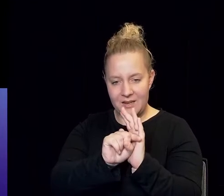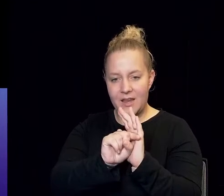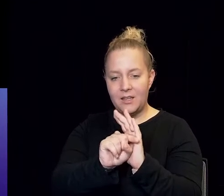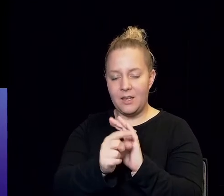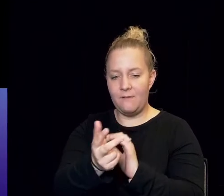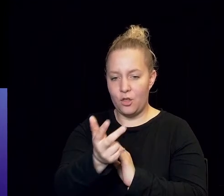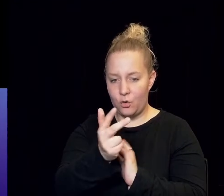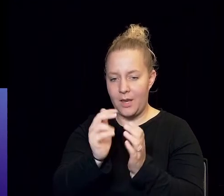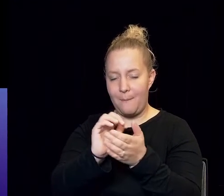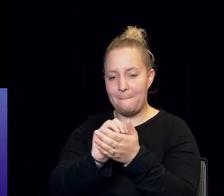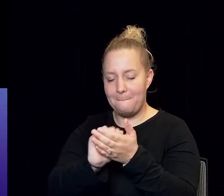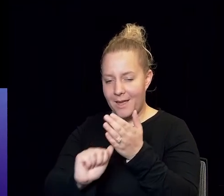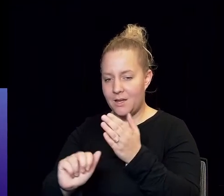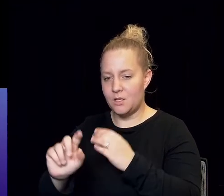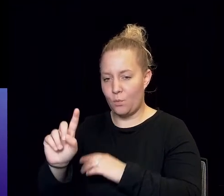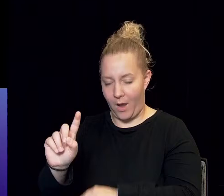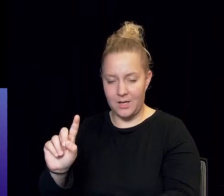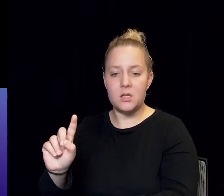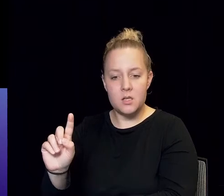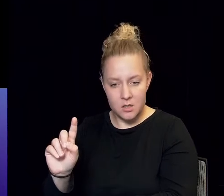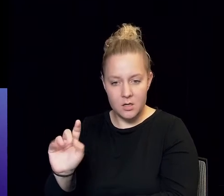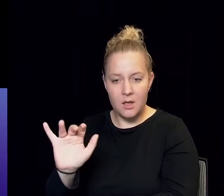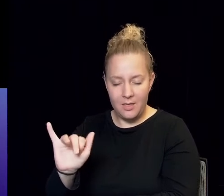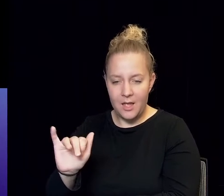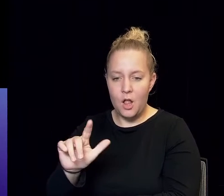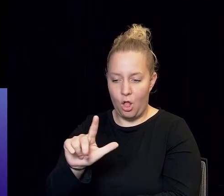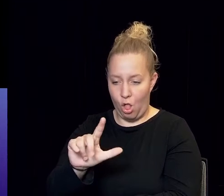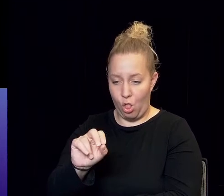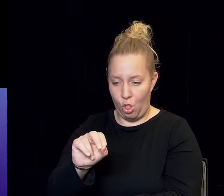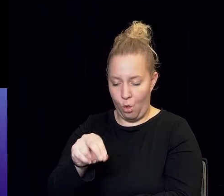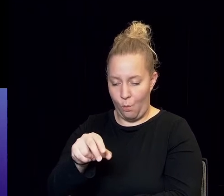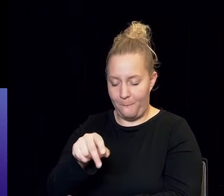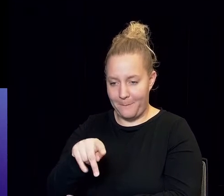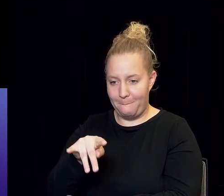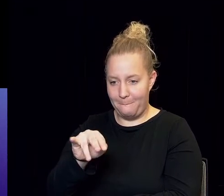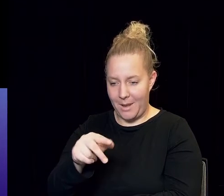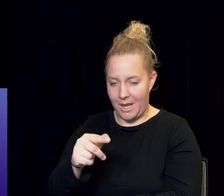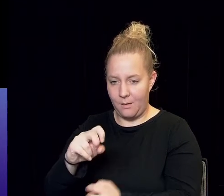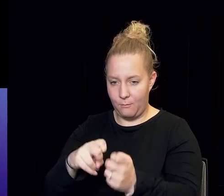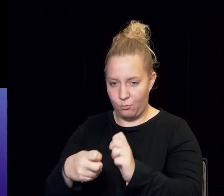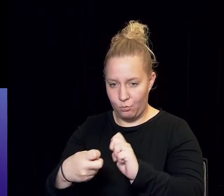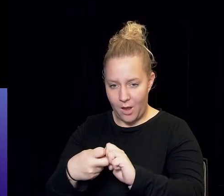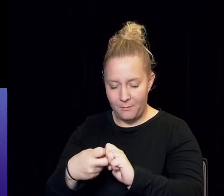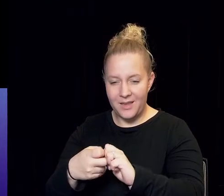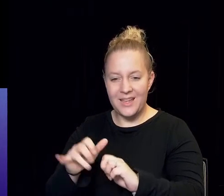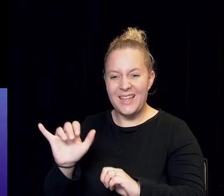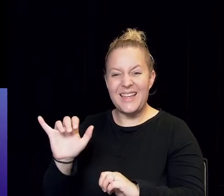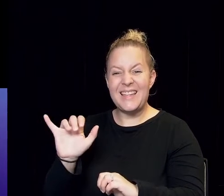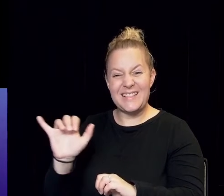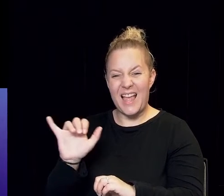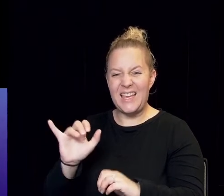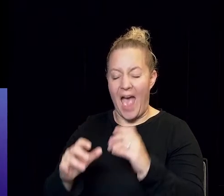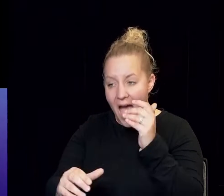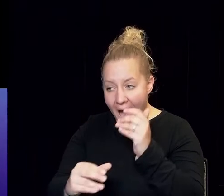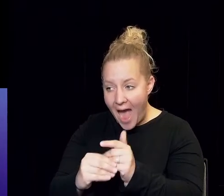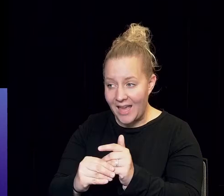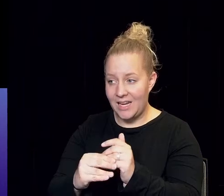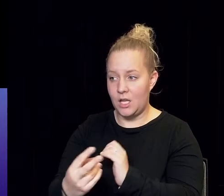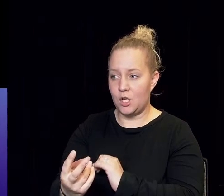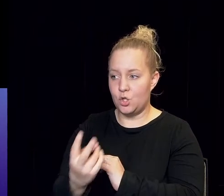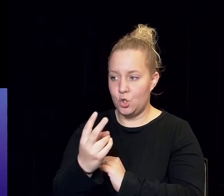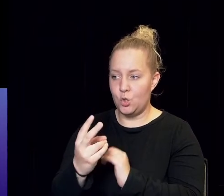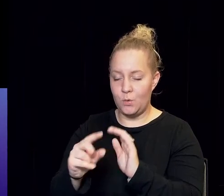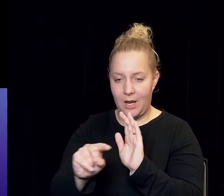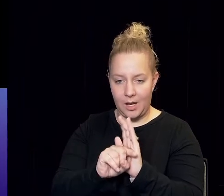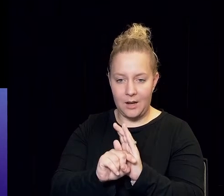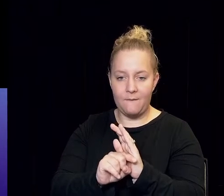That's be one of your looping problems, if you remember that. So it's actually like adding 2 negatives. So negative 3 plus